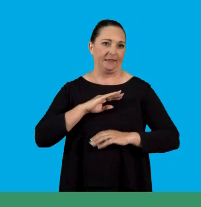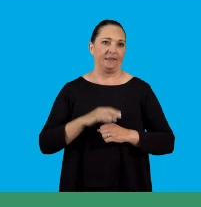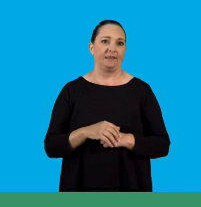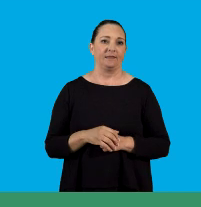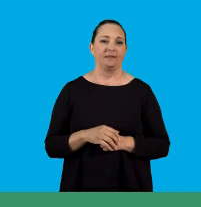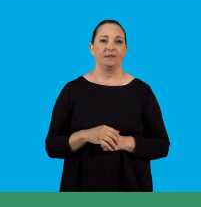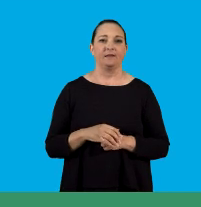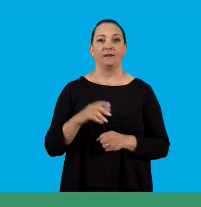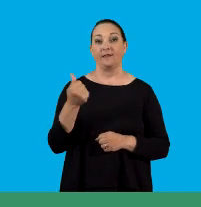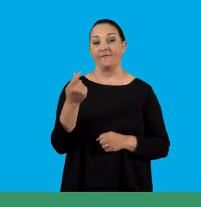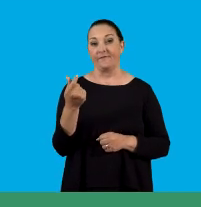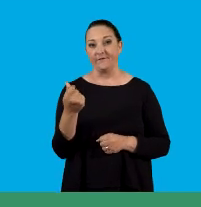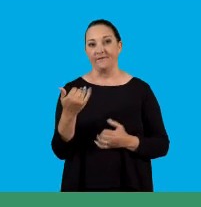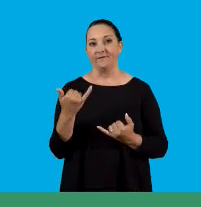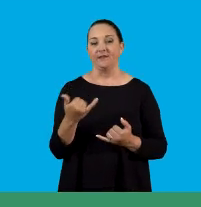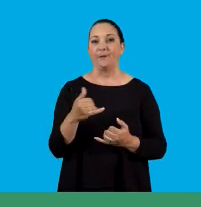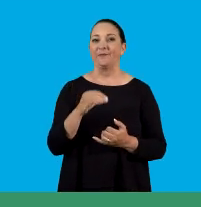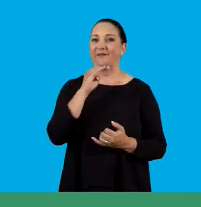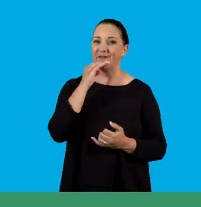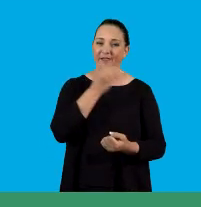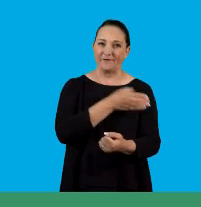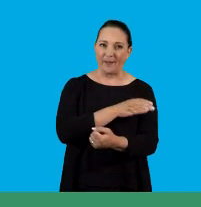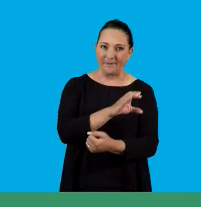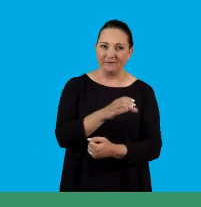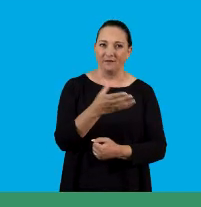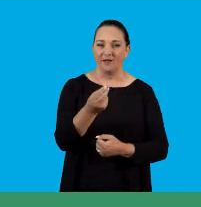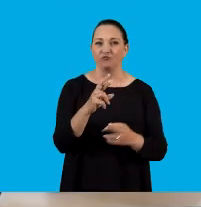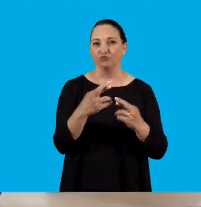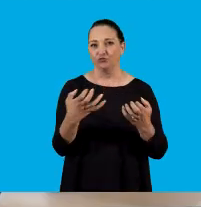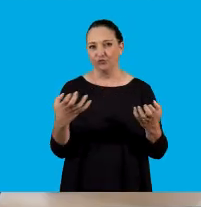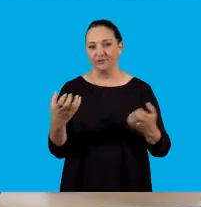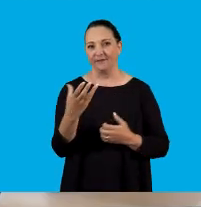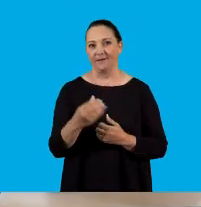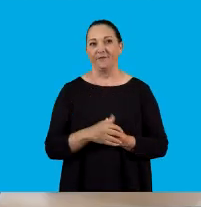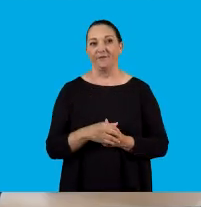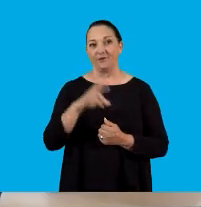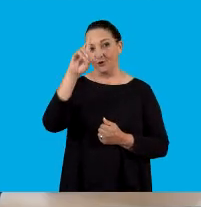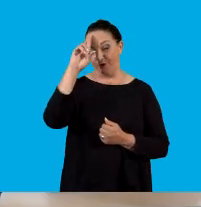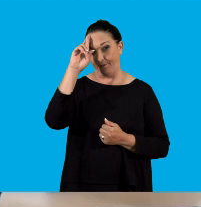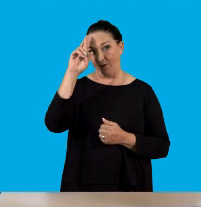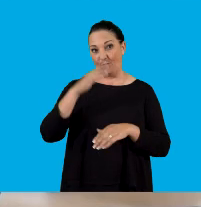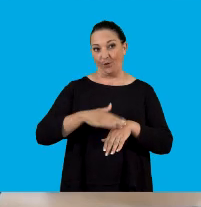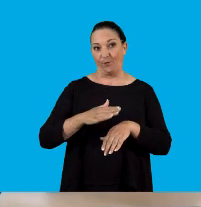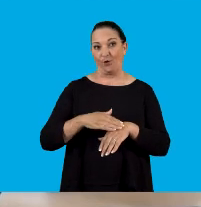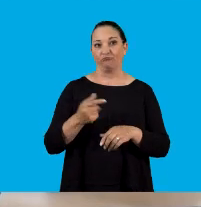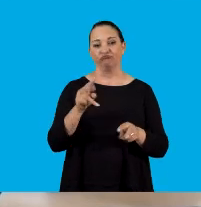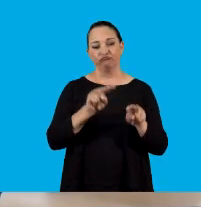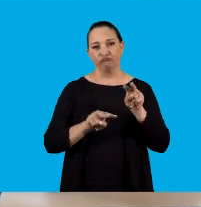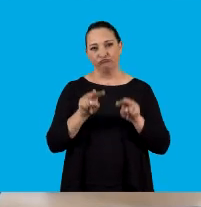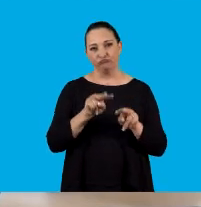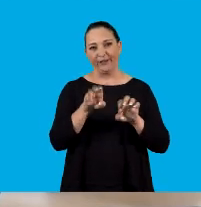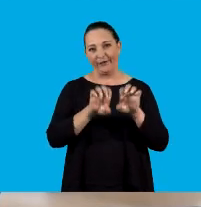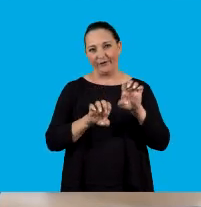with your adequate financing, we talk about the business having enough capital and resources. And then remember again that with